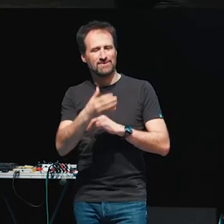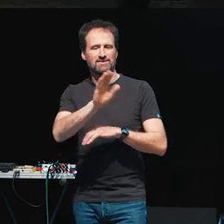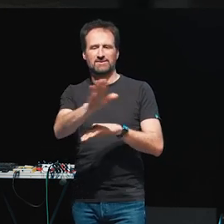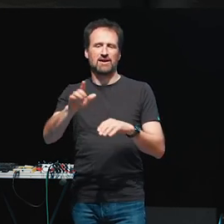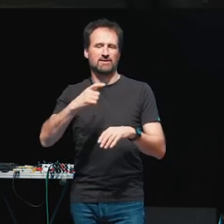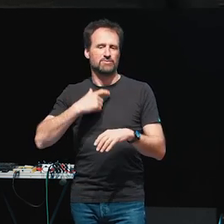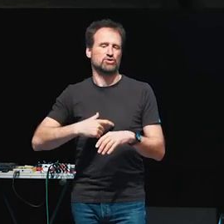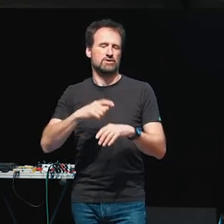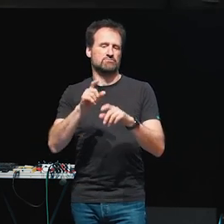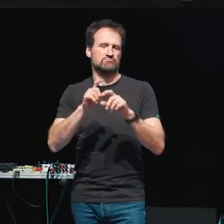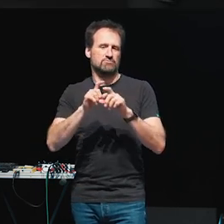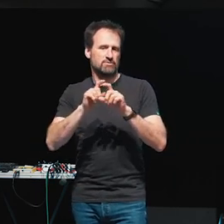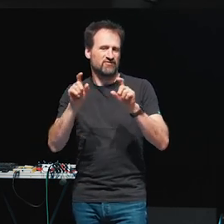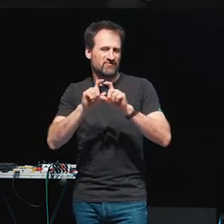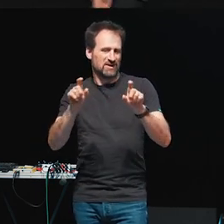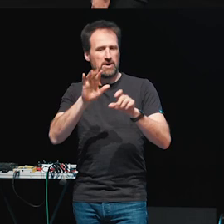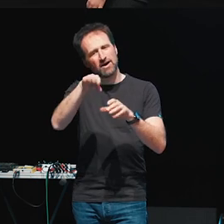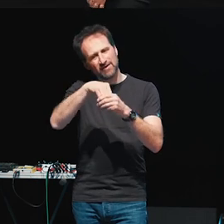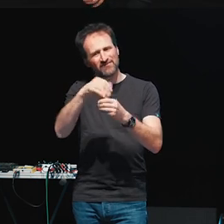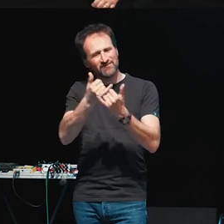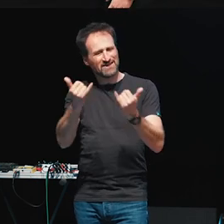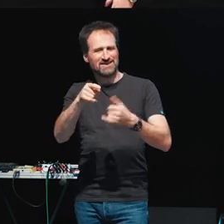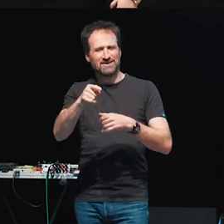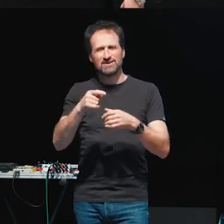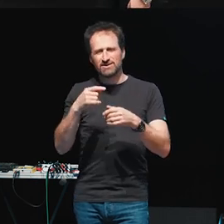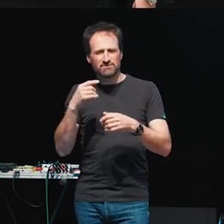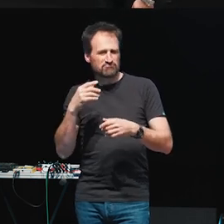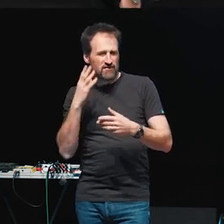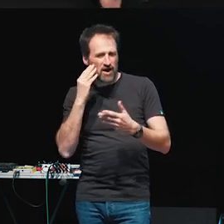So the landscape of the software stack.